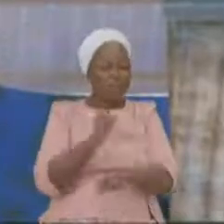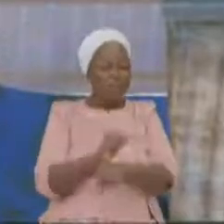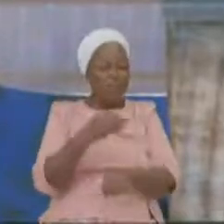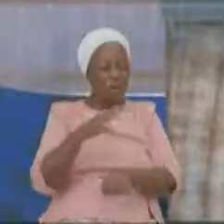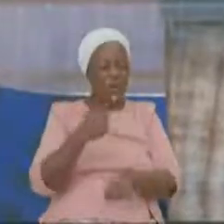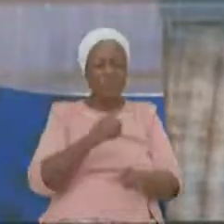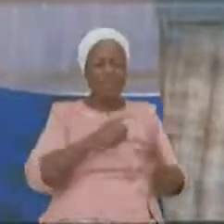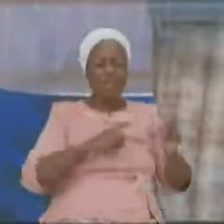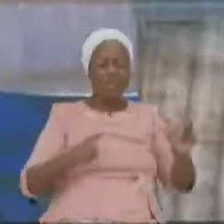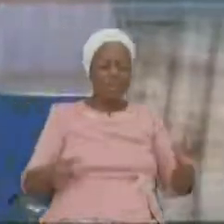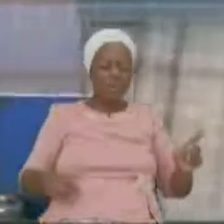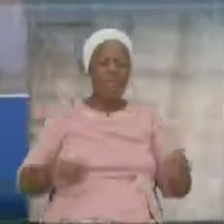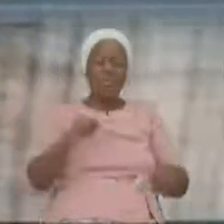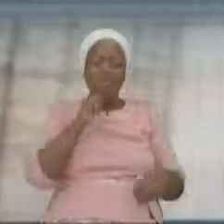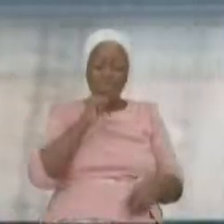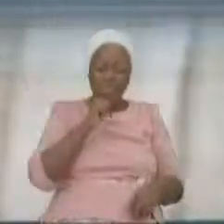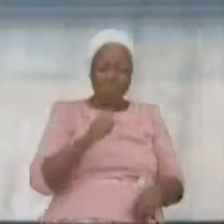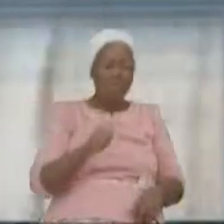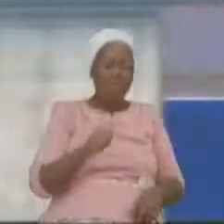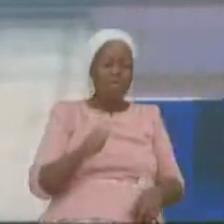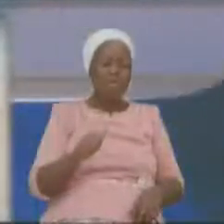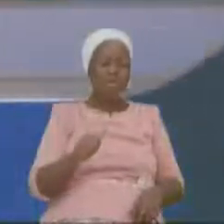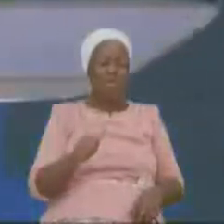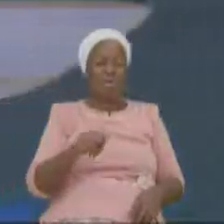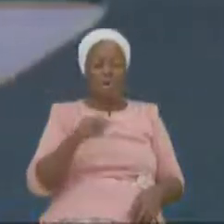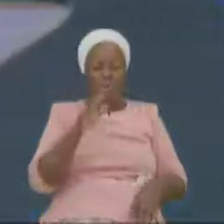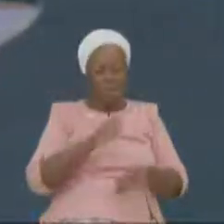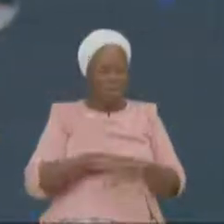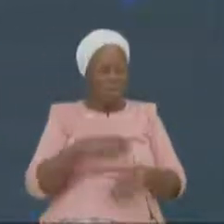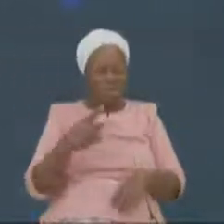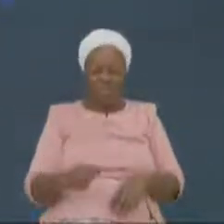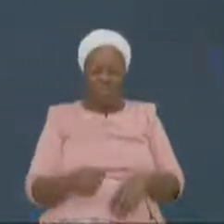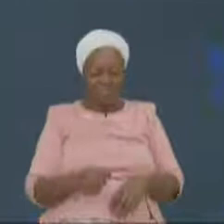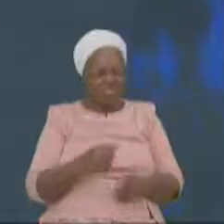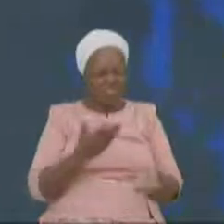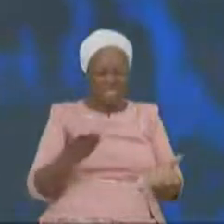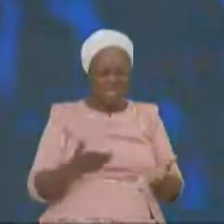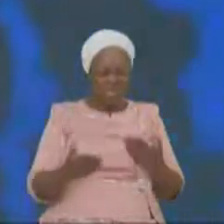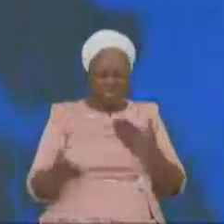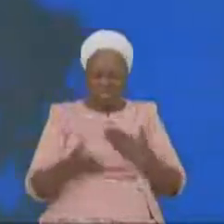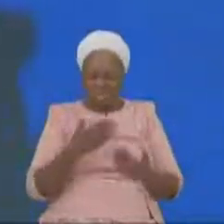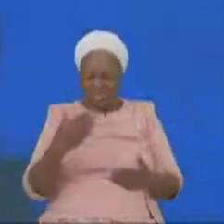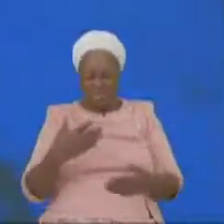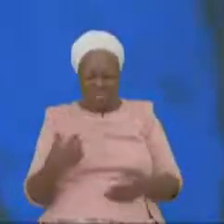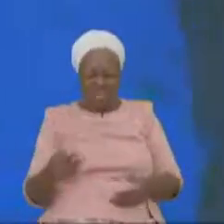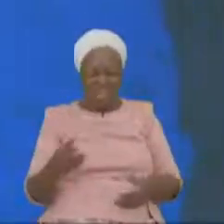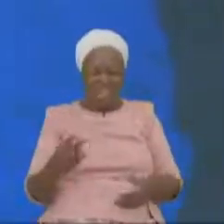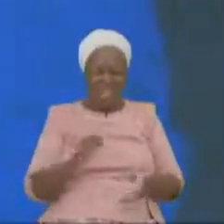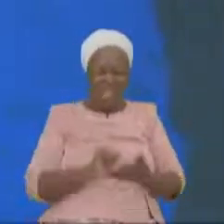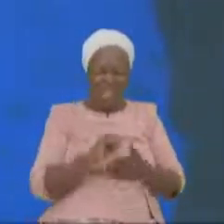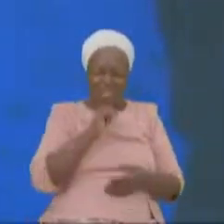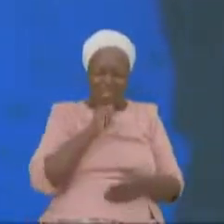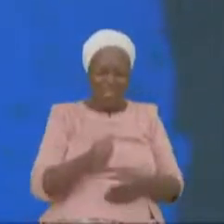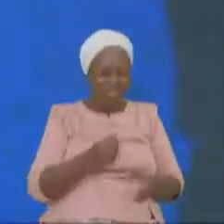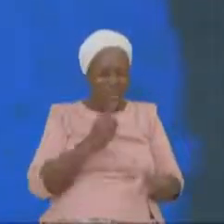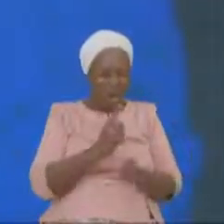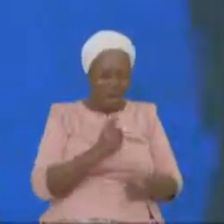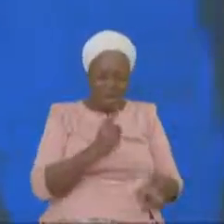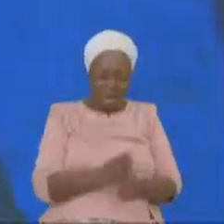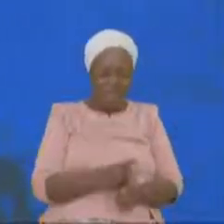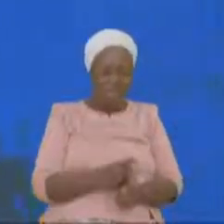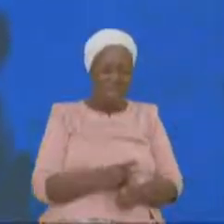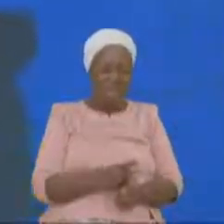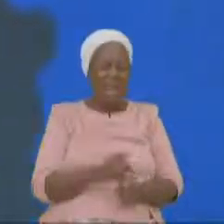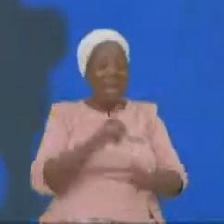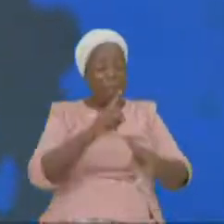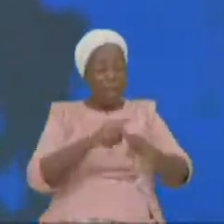the Lord, not for the meaningless, mean actions of man. But